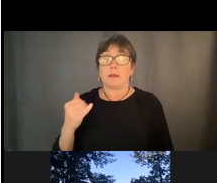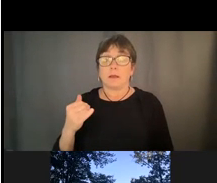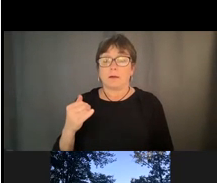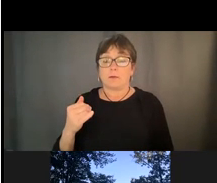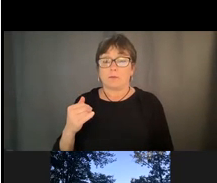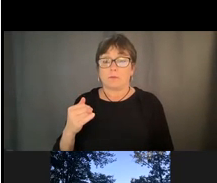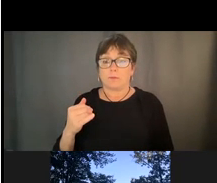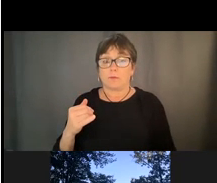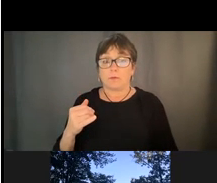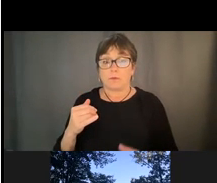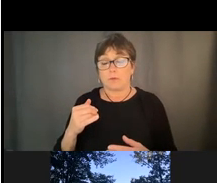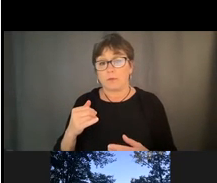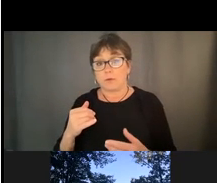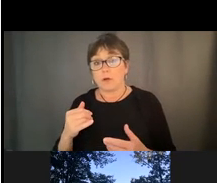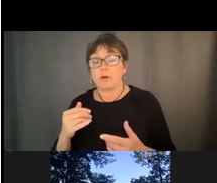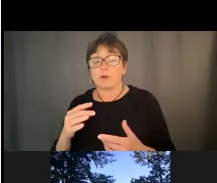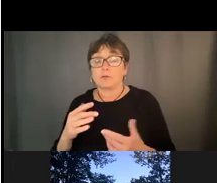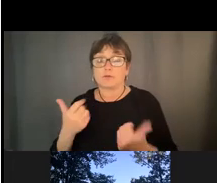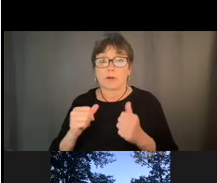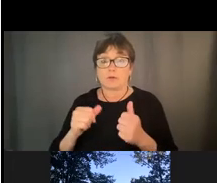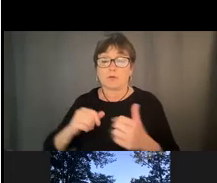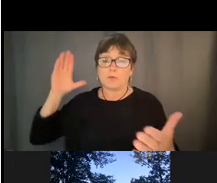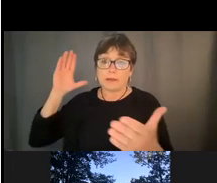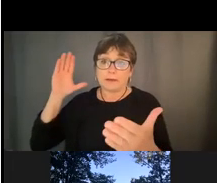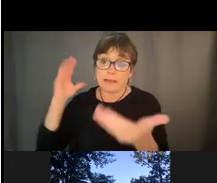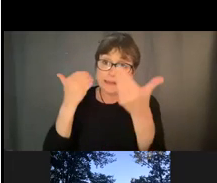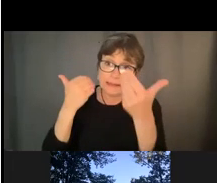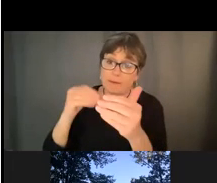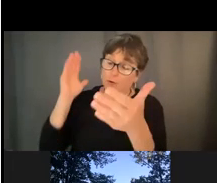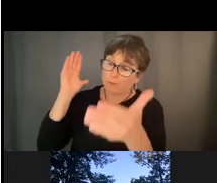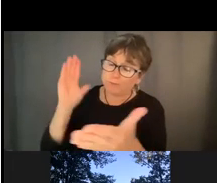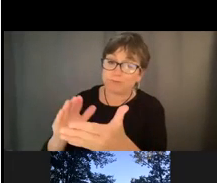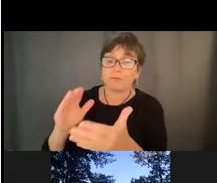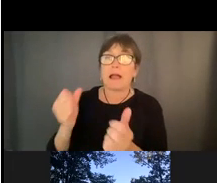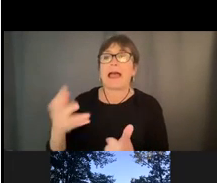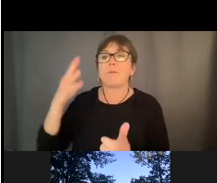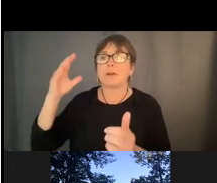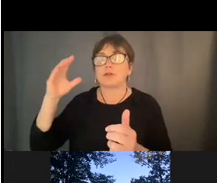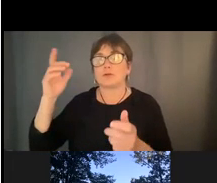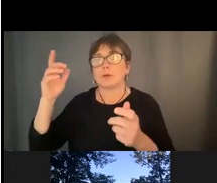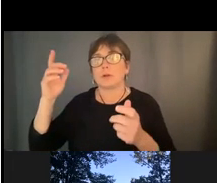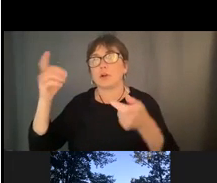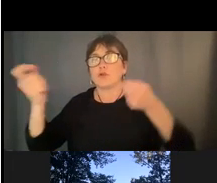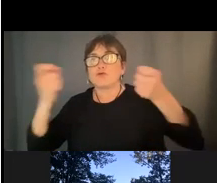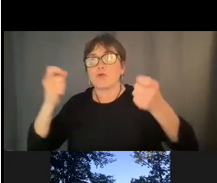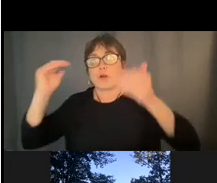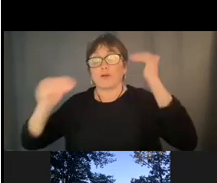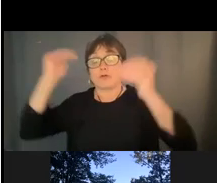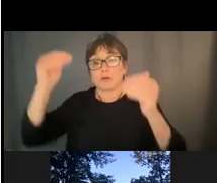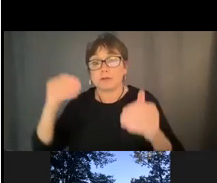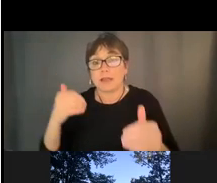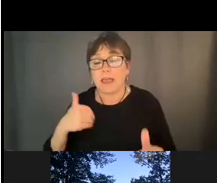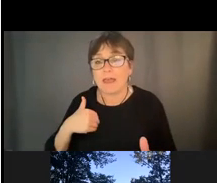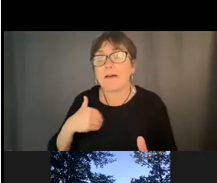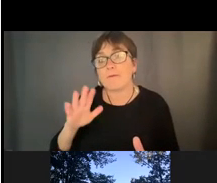limiting adultism or trying to make people aware of that, it's just that there are certain situations